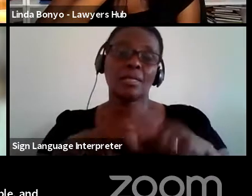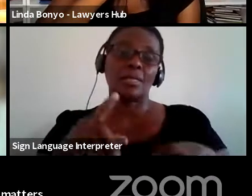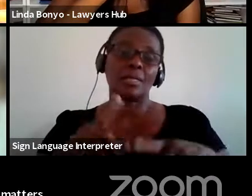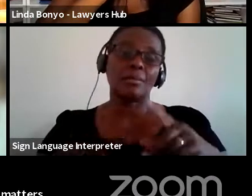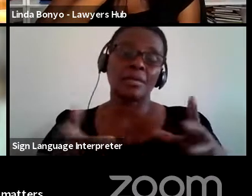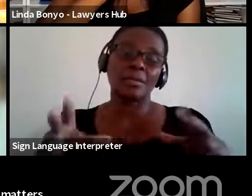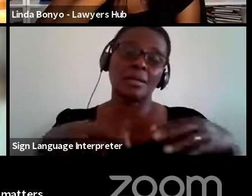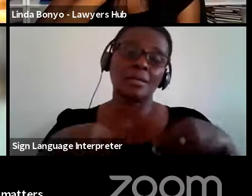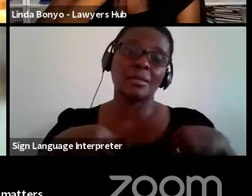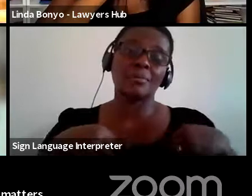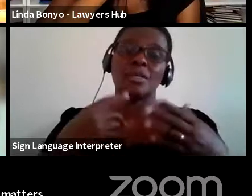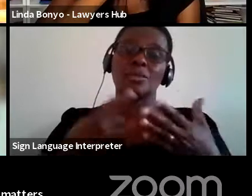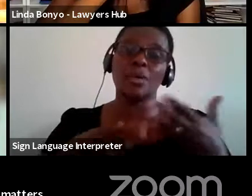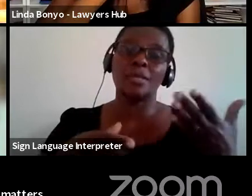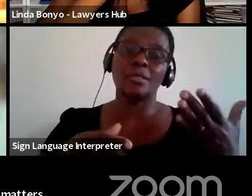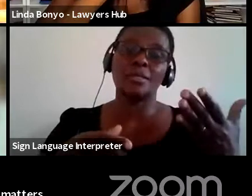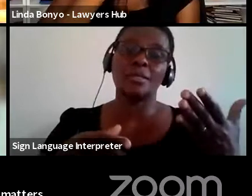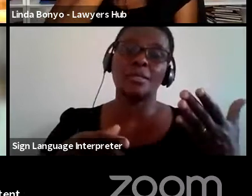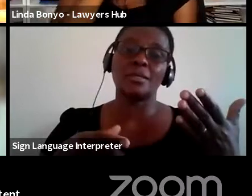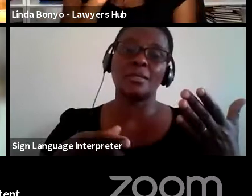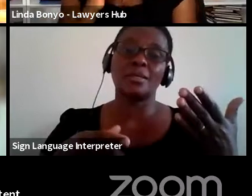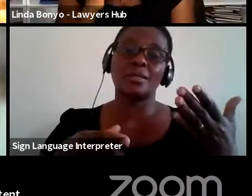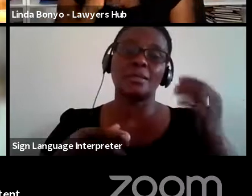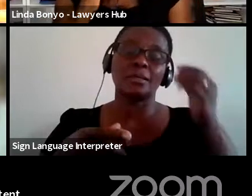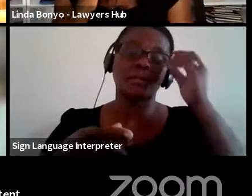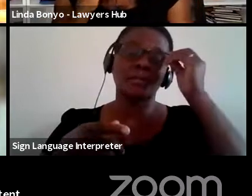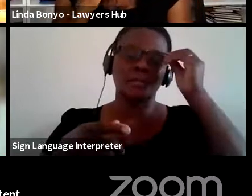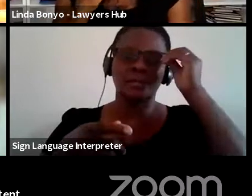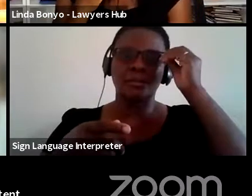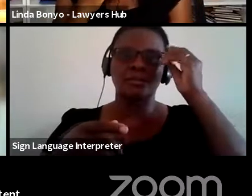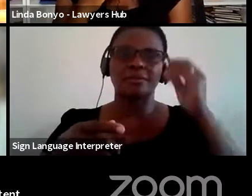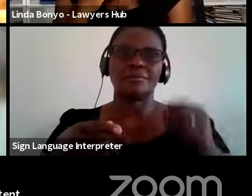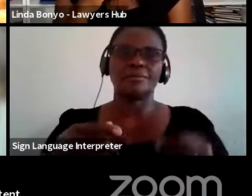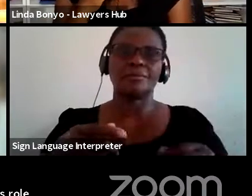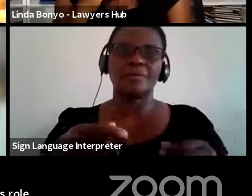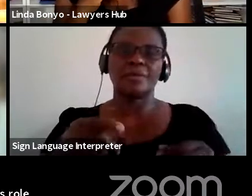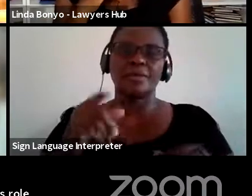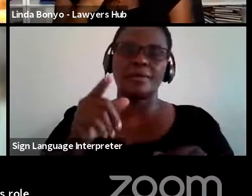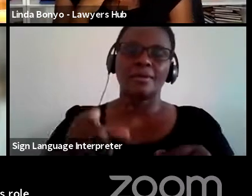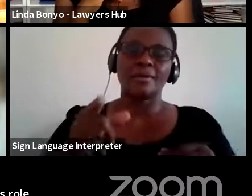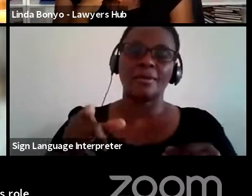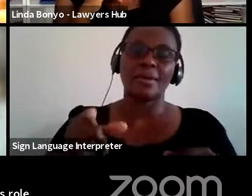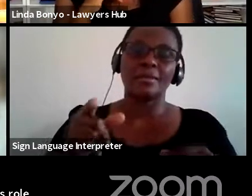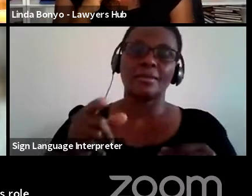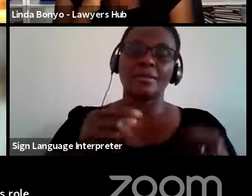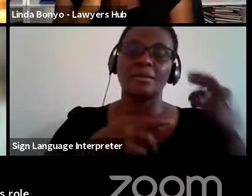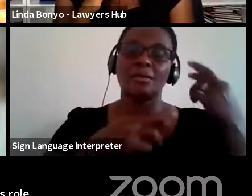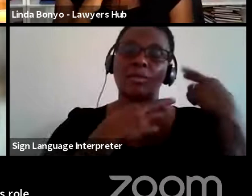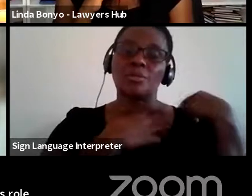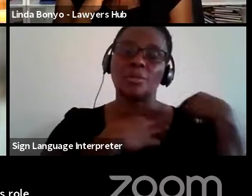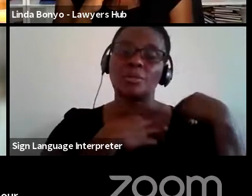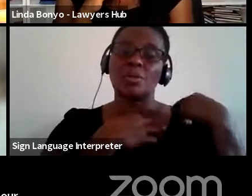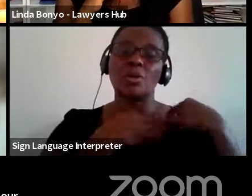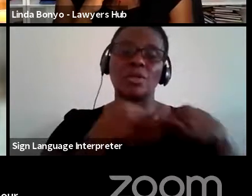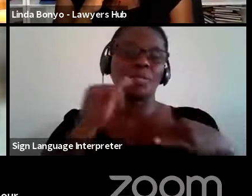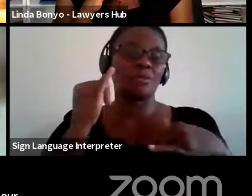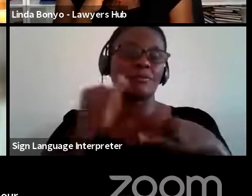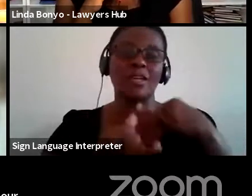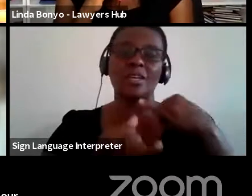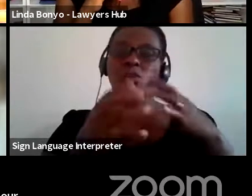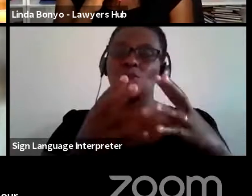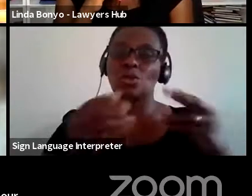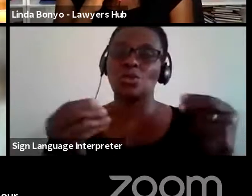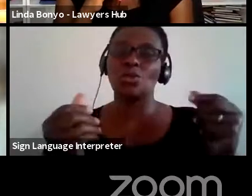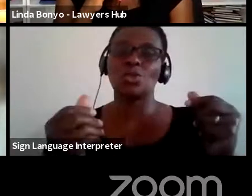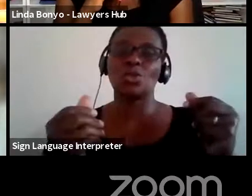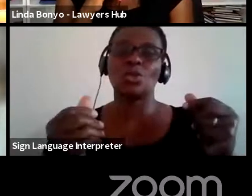moderation does have a role to play, but that its role is not to be the full and final solution to all of our problems. The